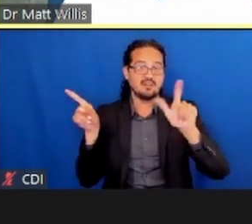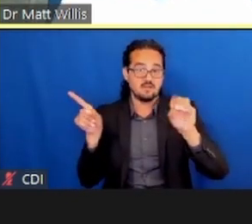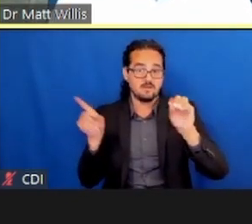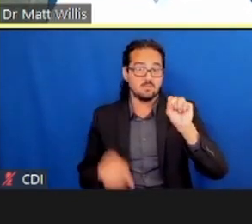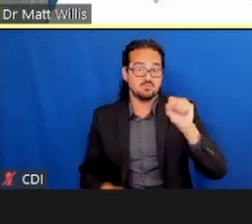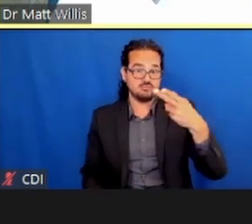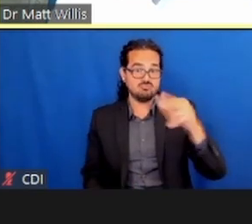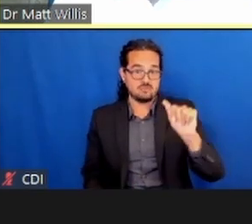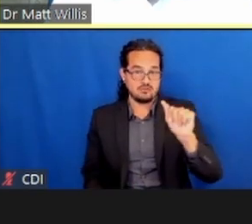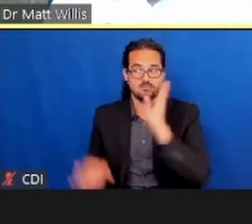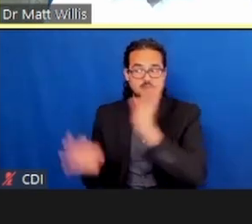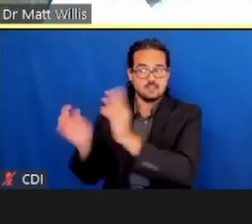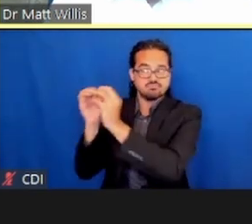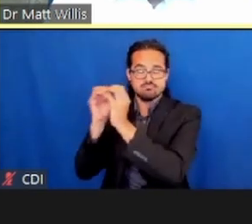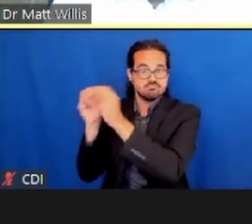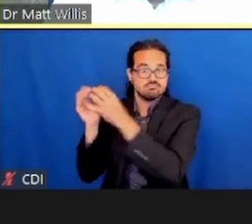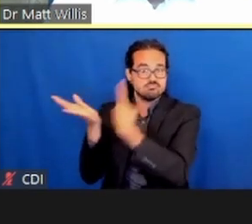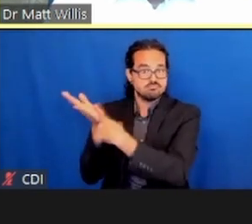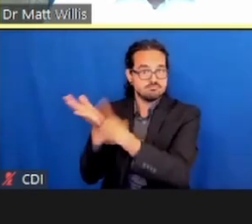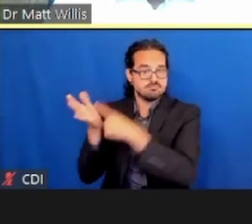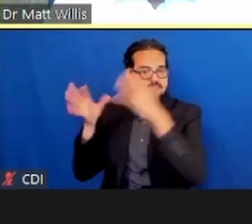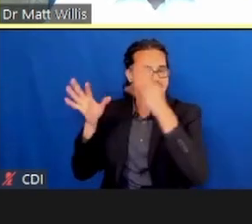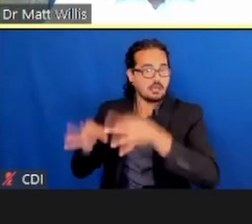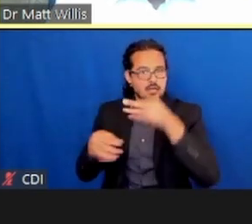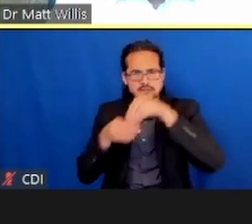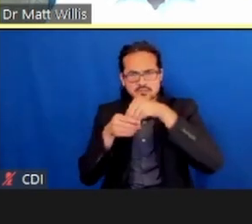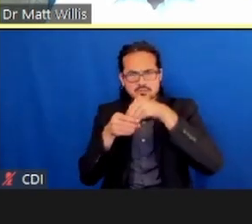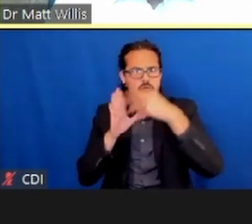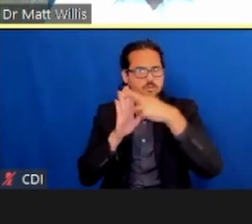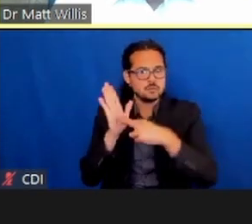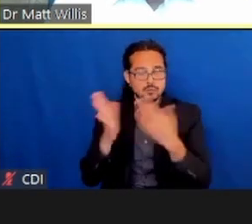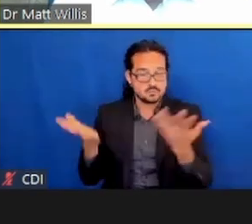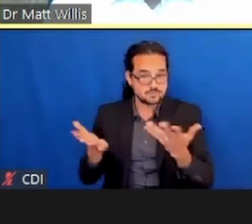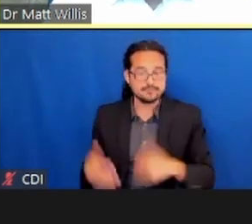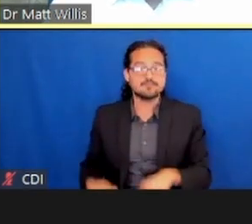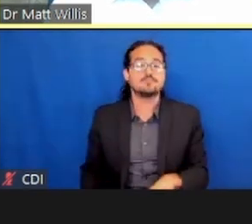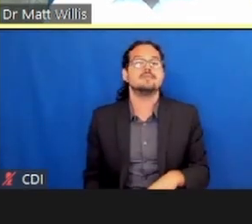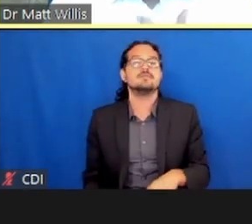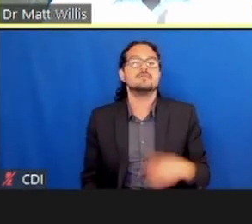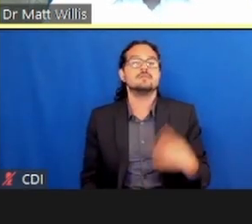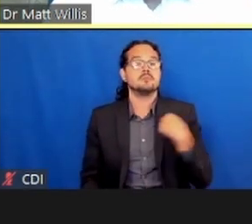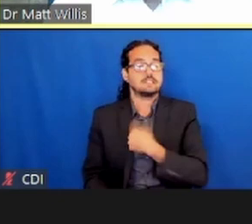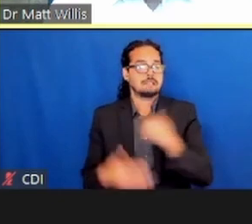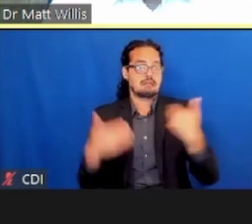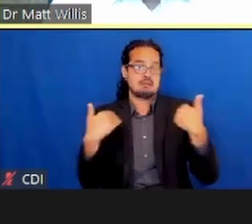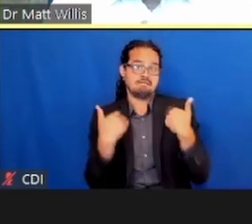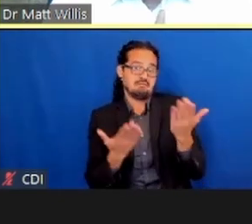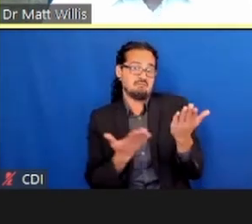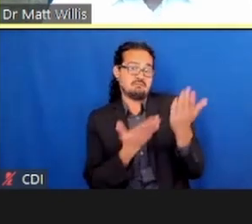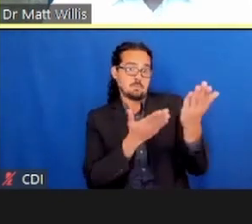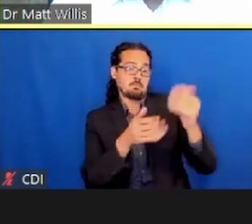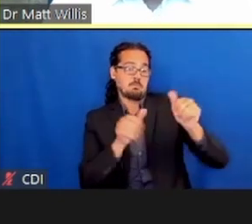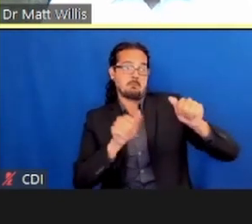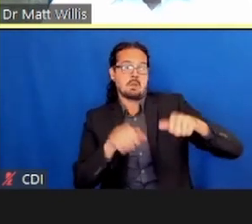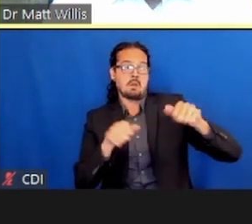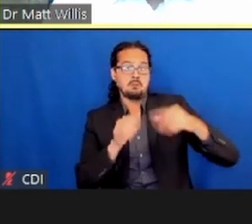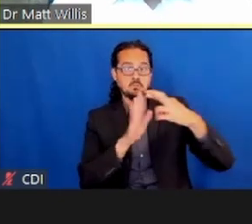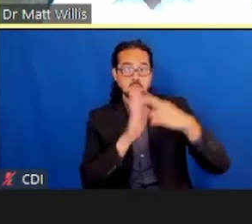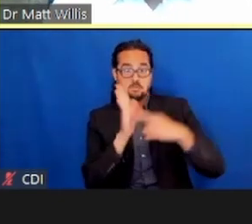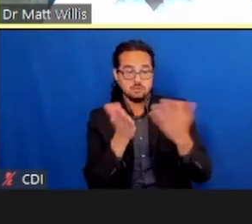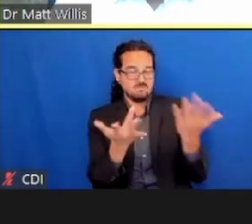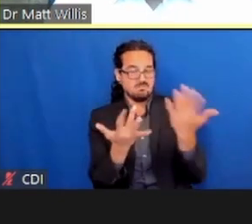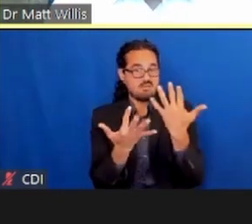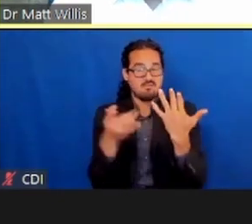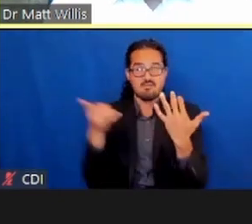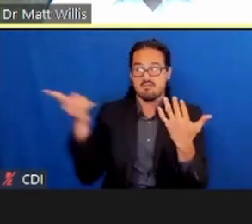provisionally the rules, but again, it may change. Another signal that we'll need to continue to communicate with you as our community as we